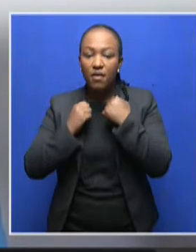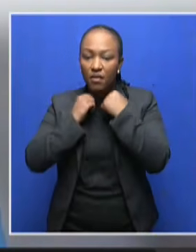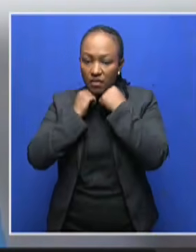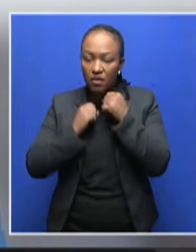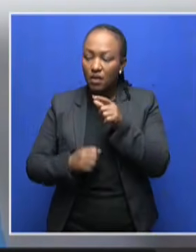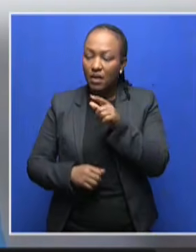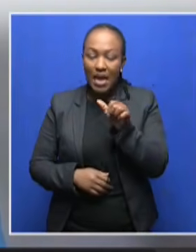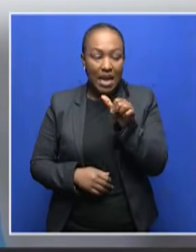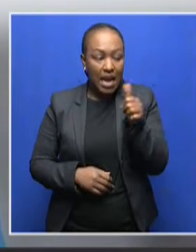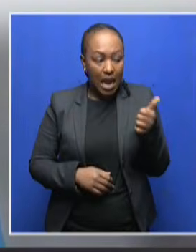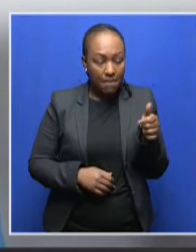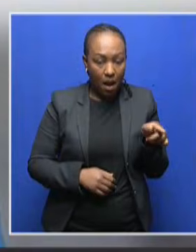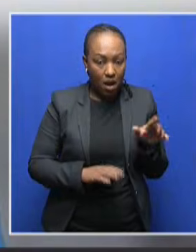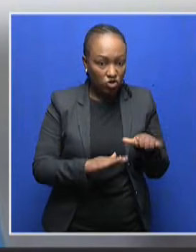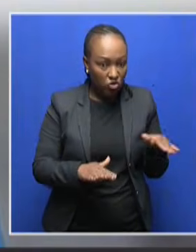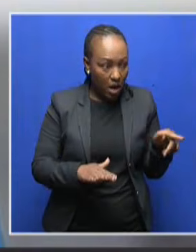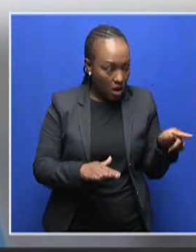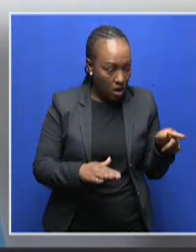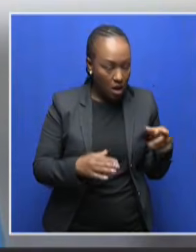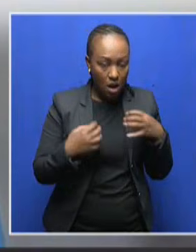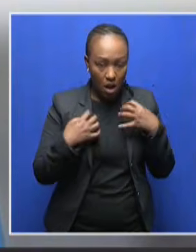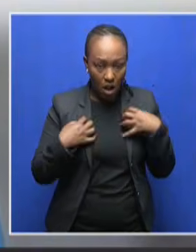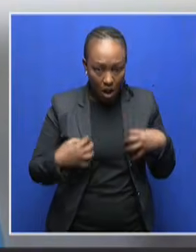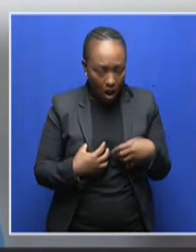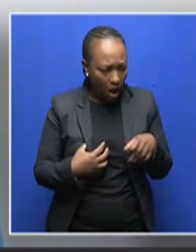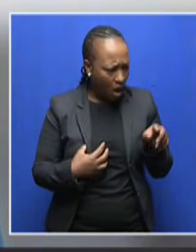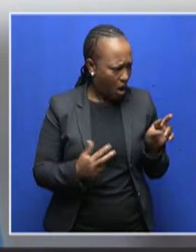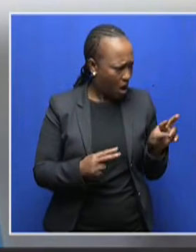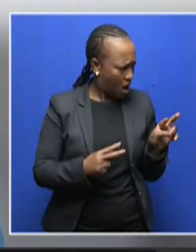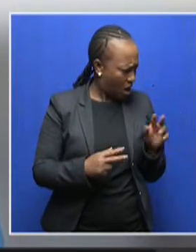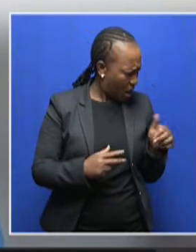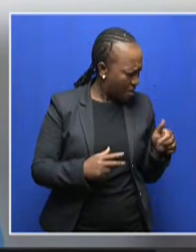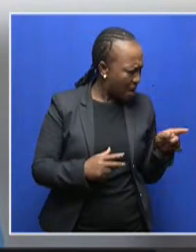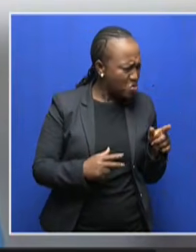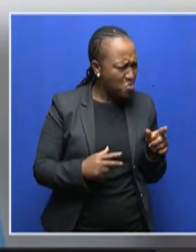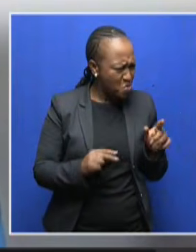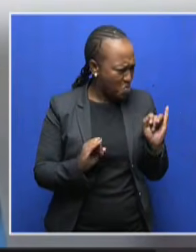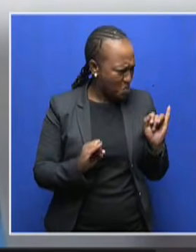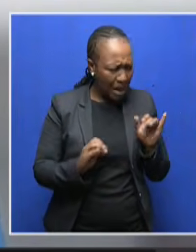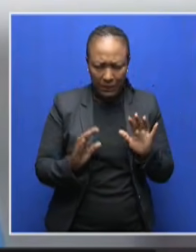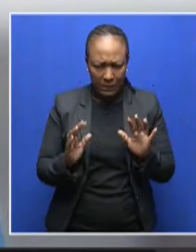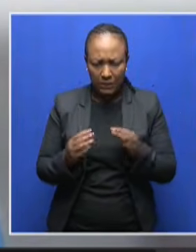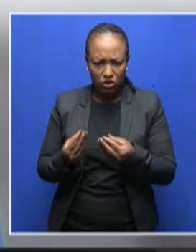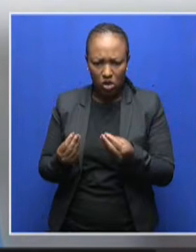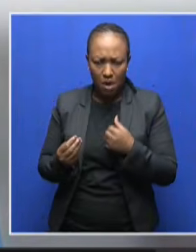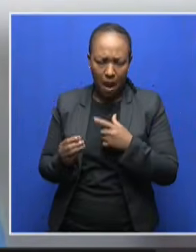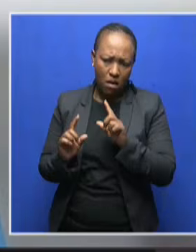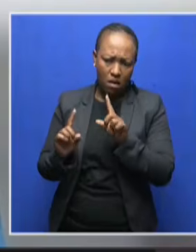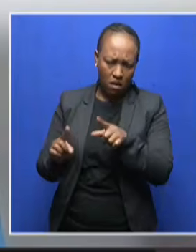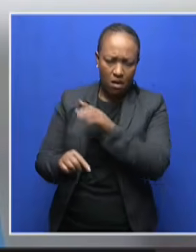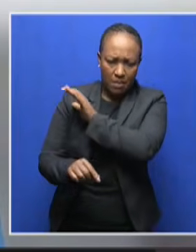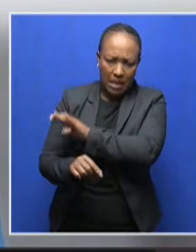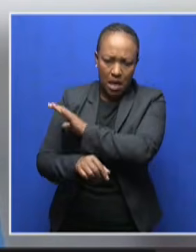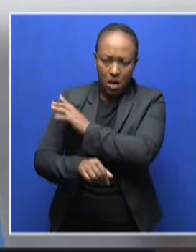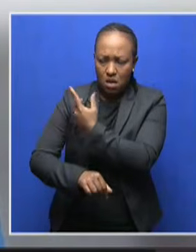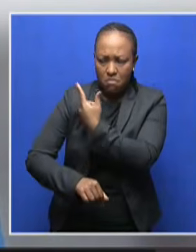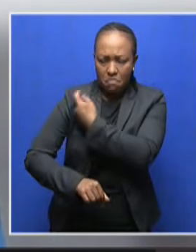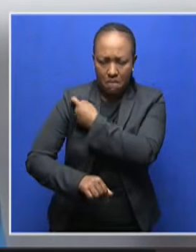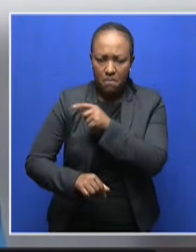children developing measles, they would be running to clinics and making sure their children are vaccinated. But we don't see these diseases that